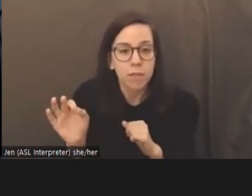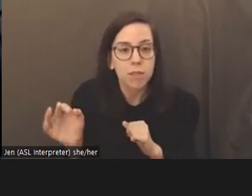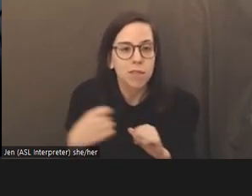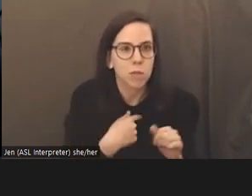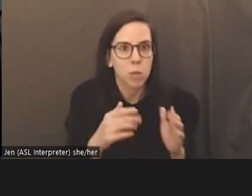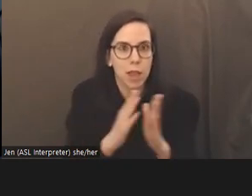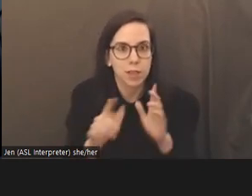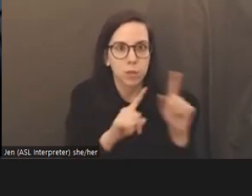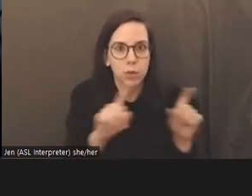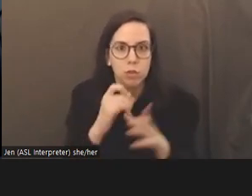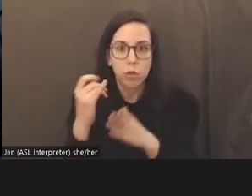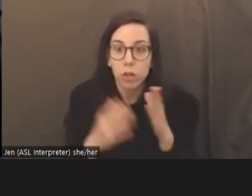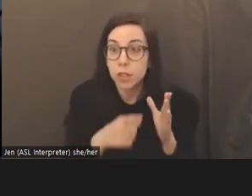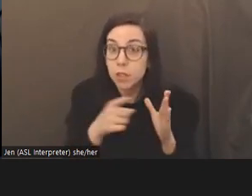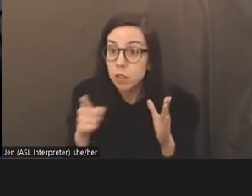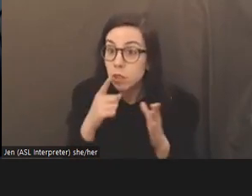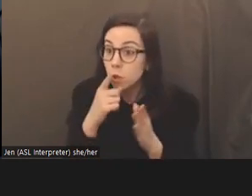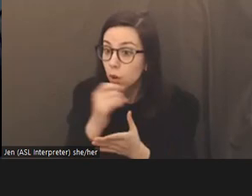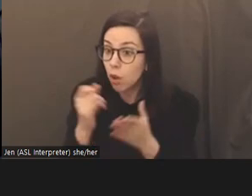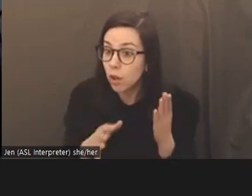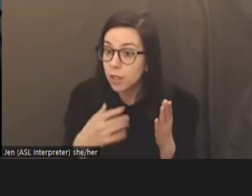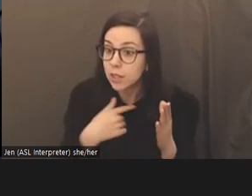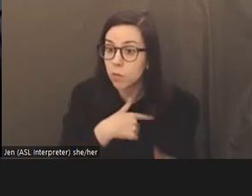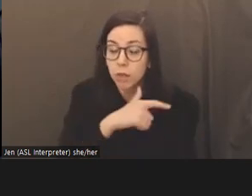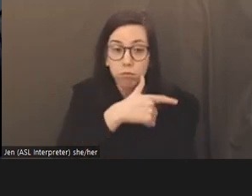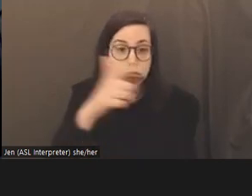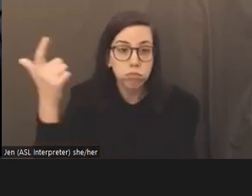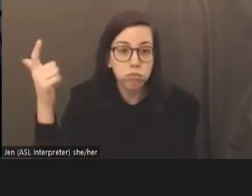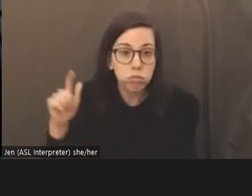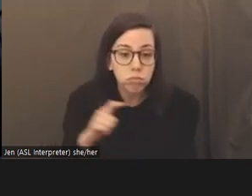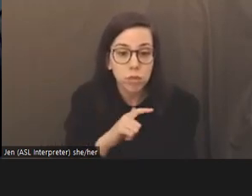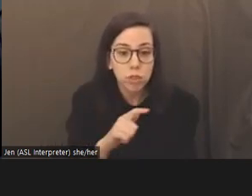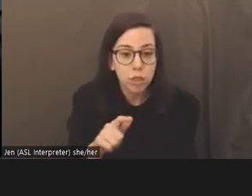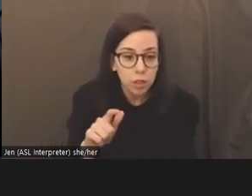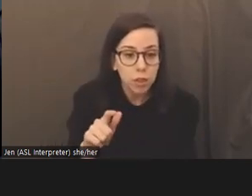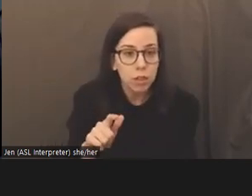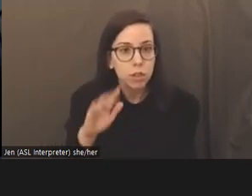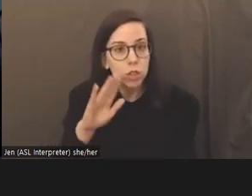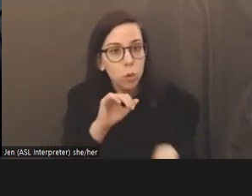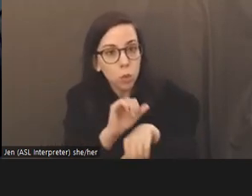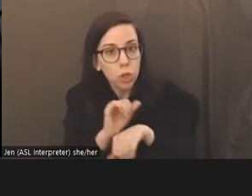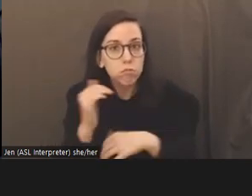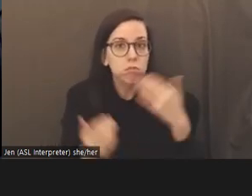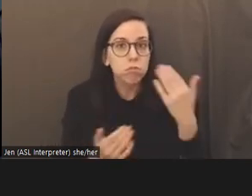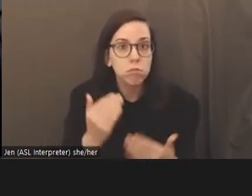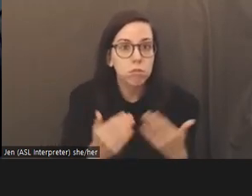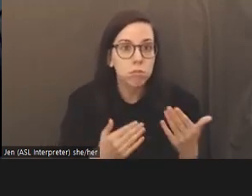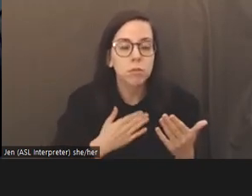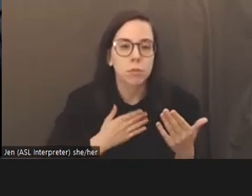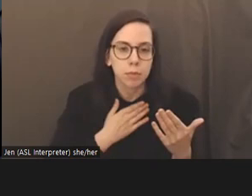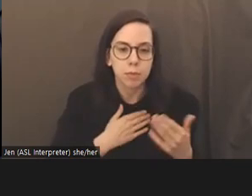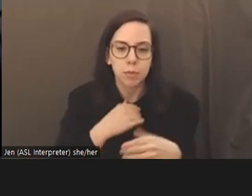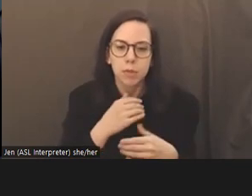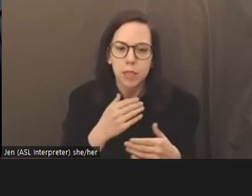artists. As we go through the exhibition and go through your work, please feel free to